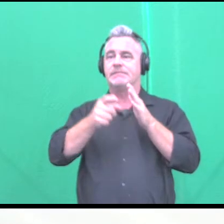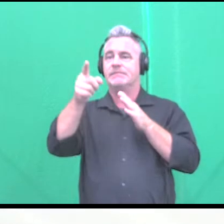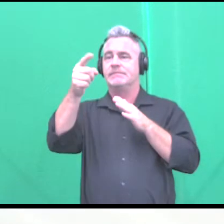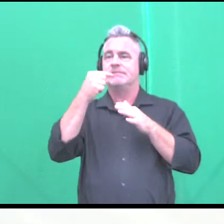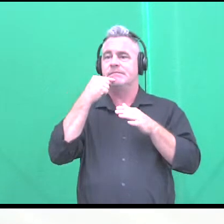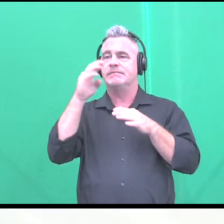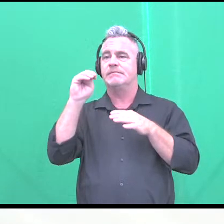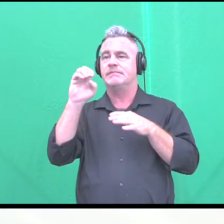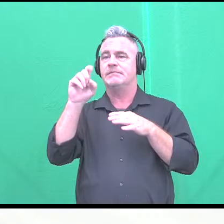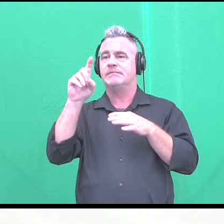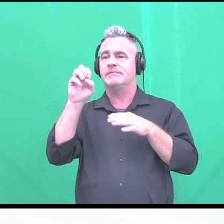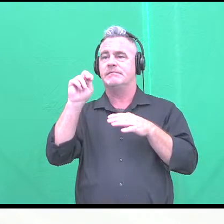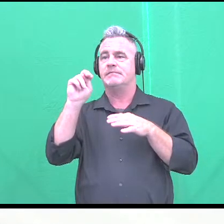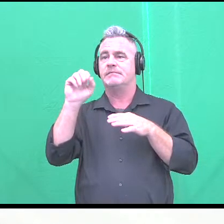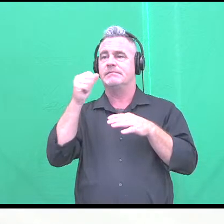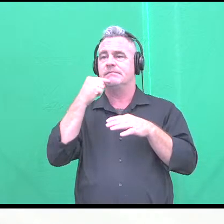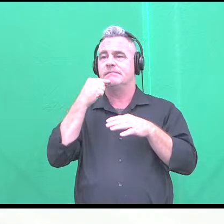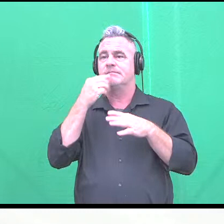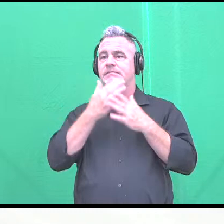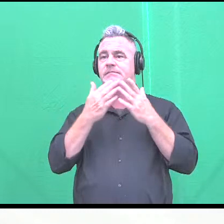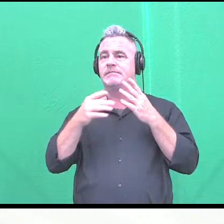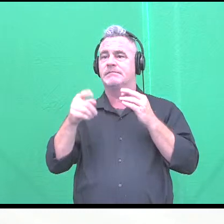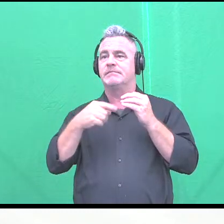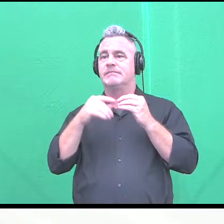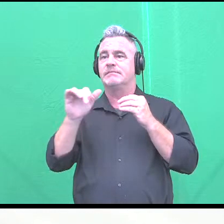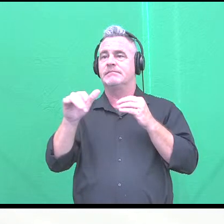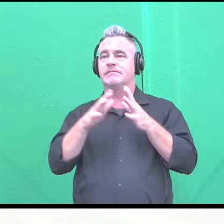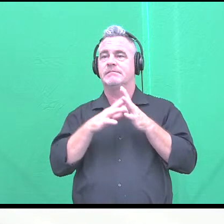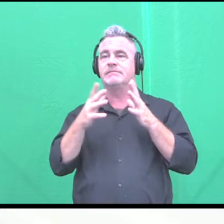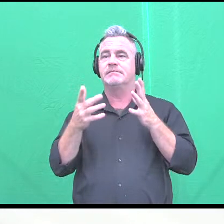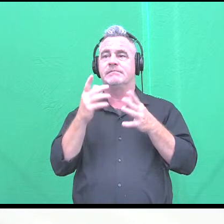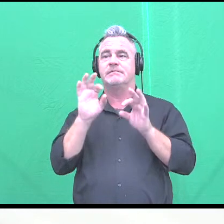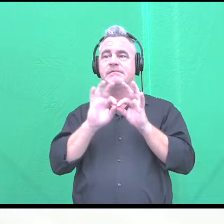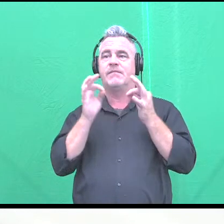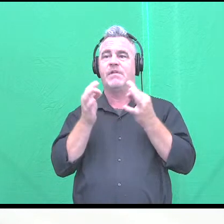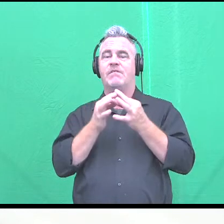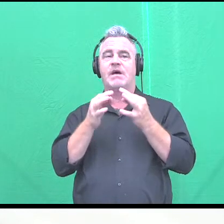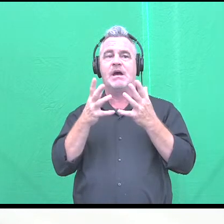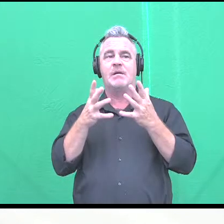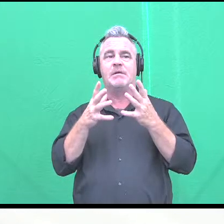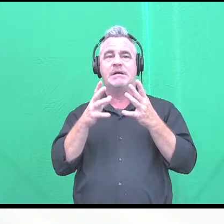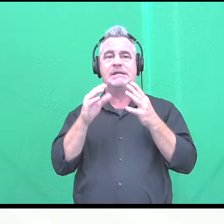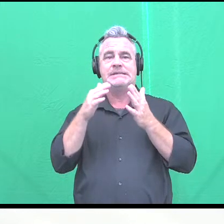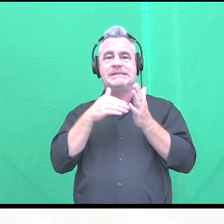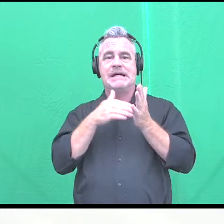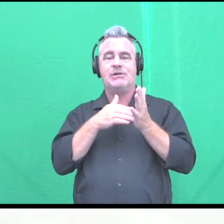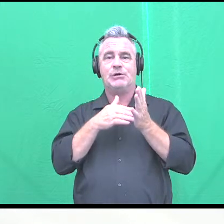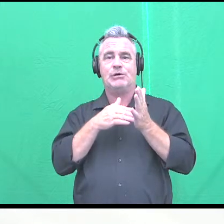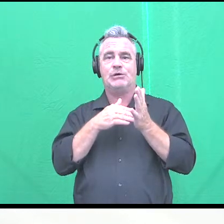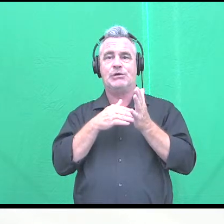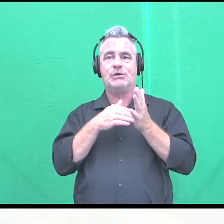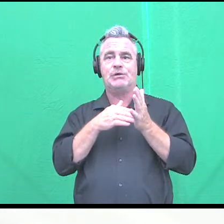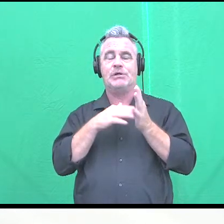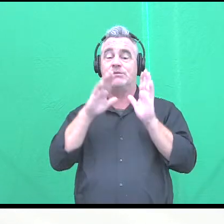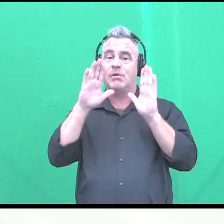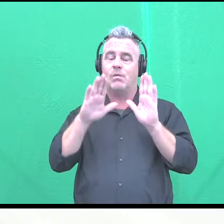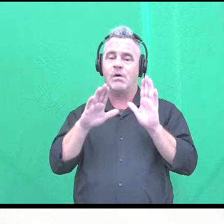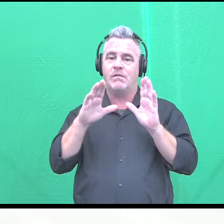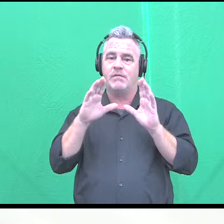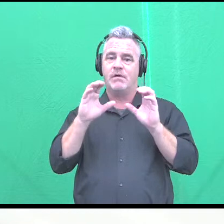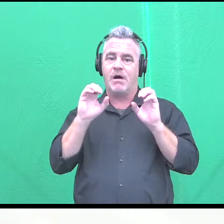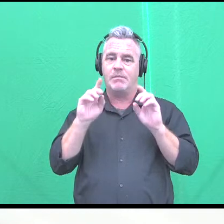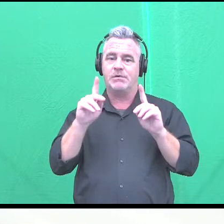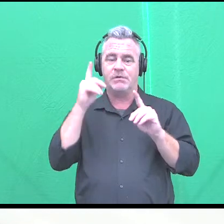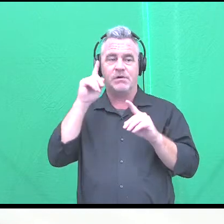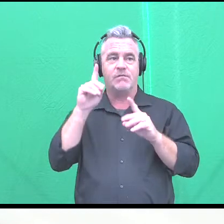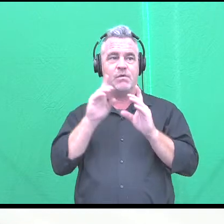earlier about the column about the Family Engagement Center. It's really a great opportunity that the district has